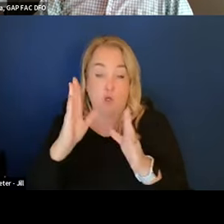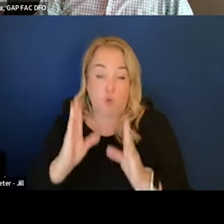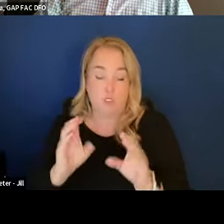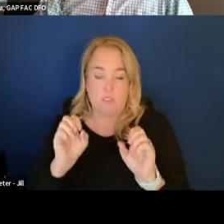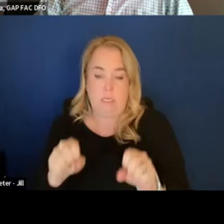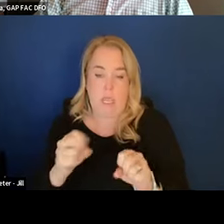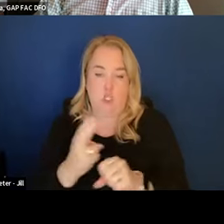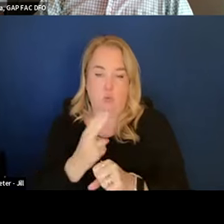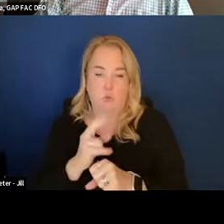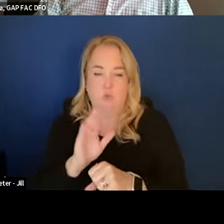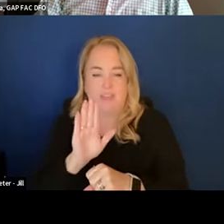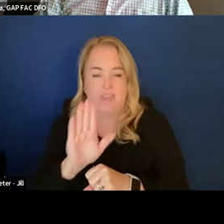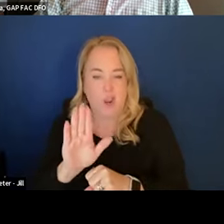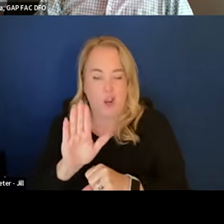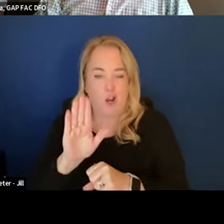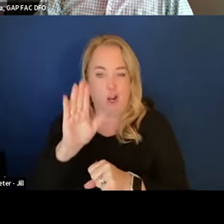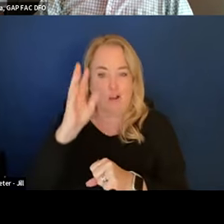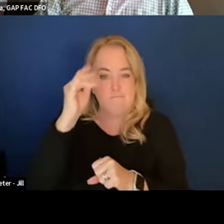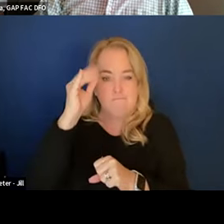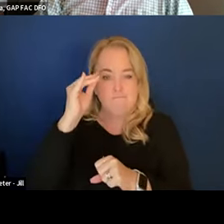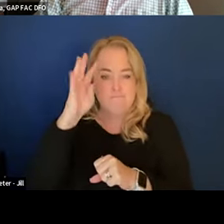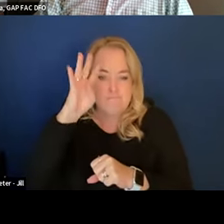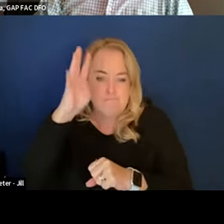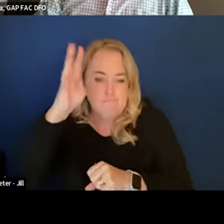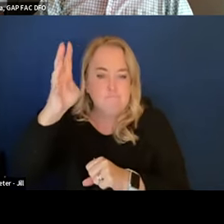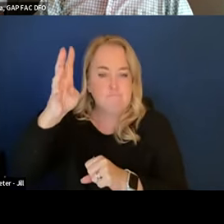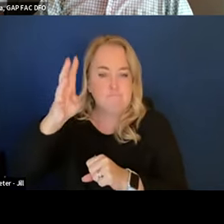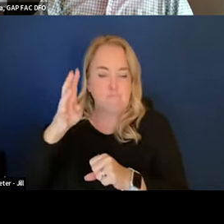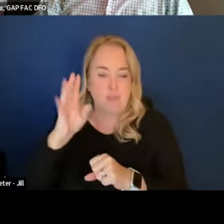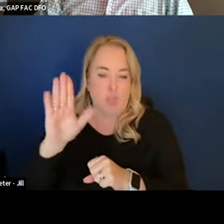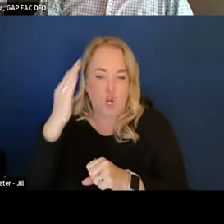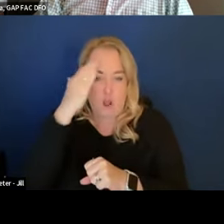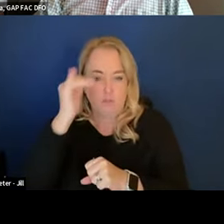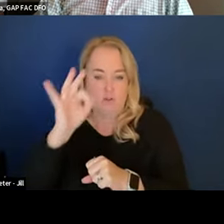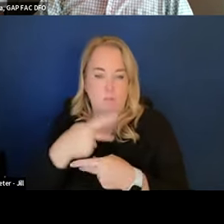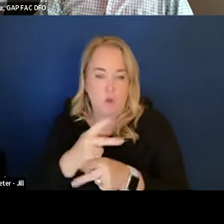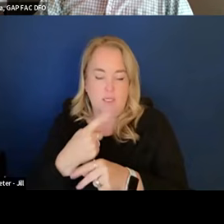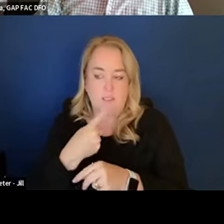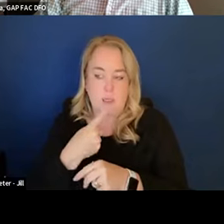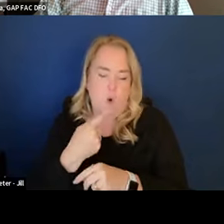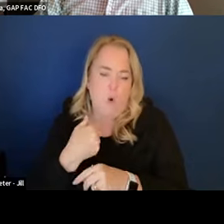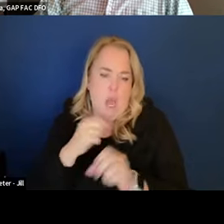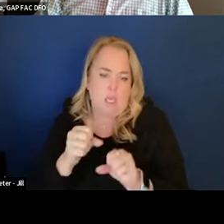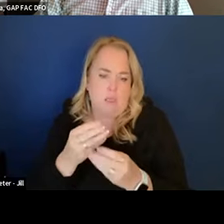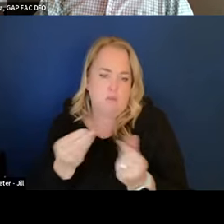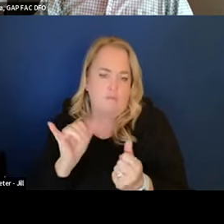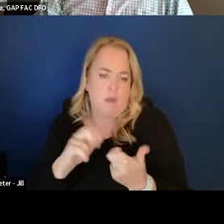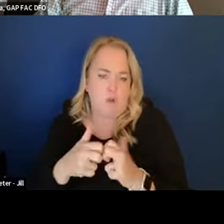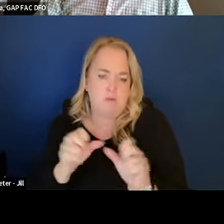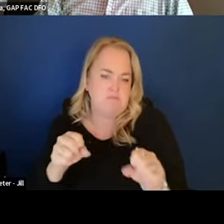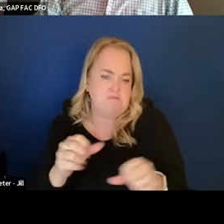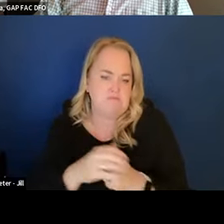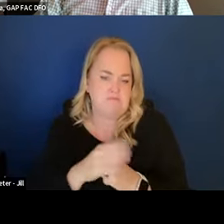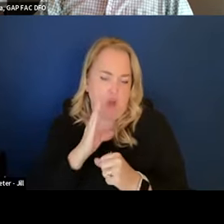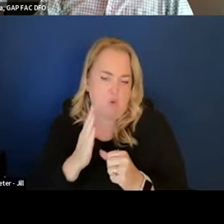their ingenuity and vision or their knowledge of their product to say, I can solve that problem. And here's how